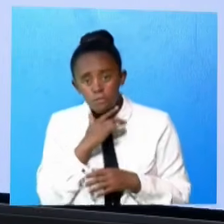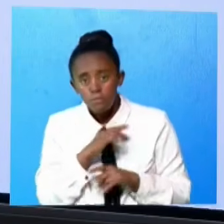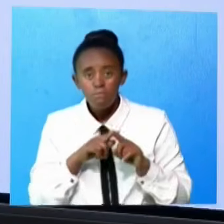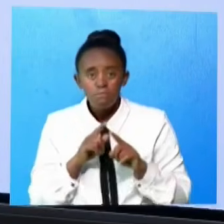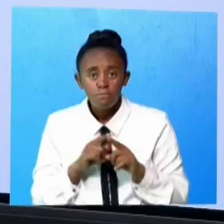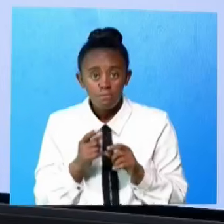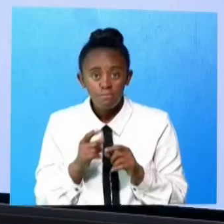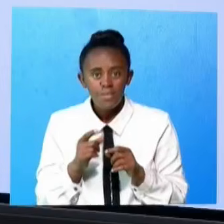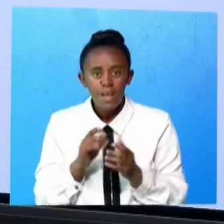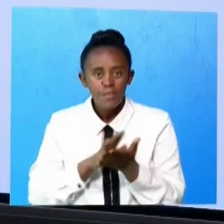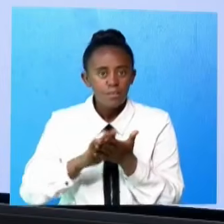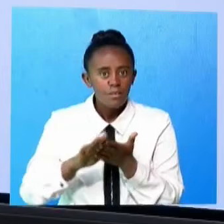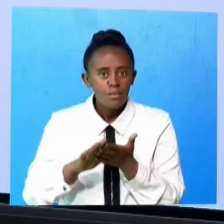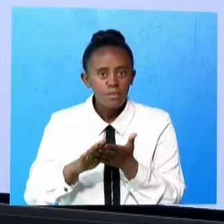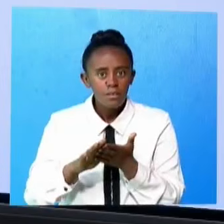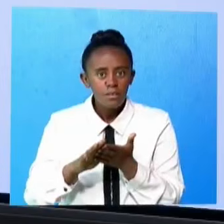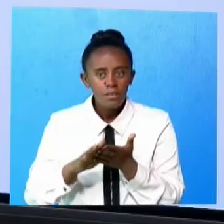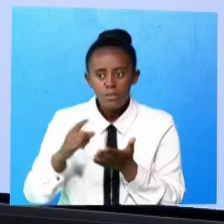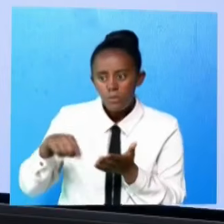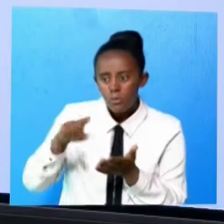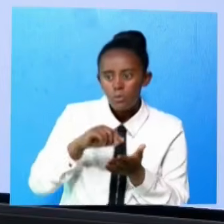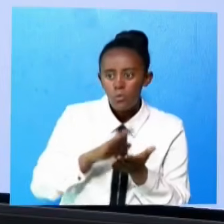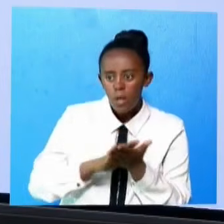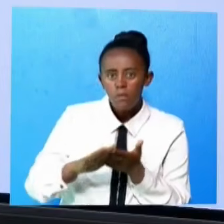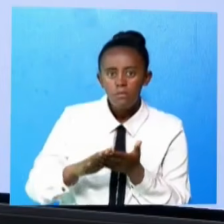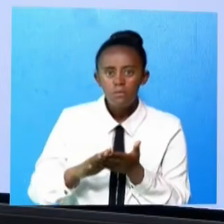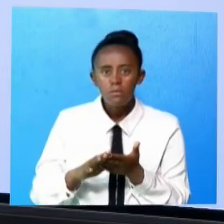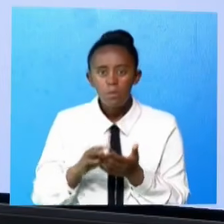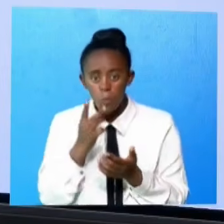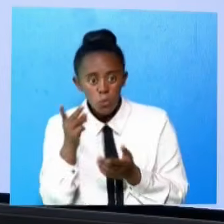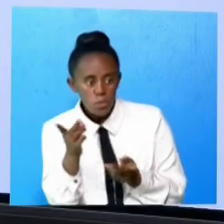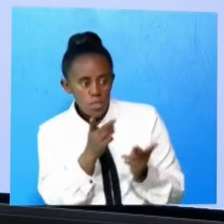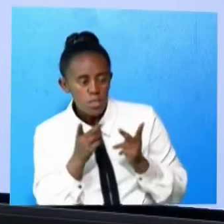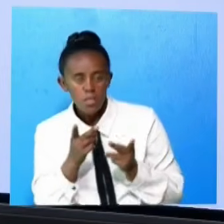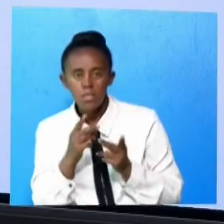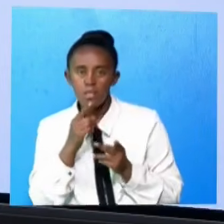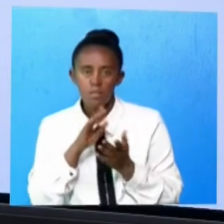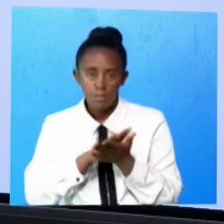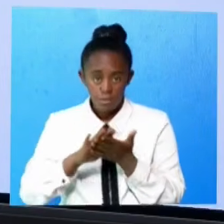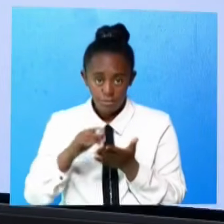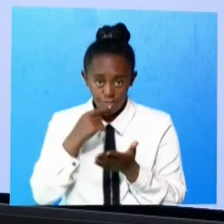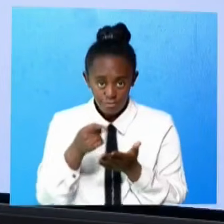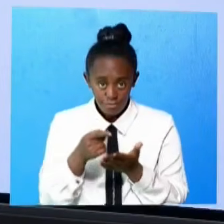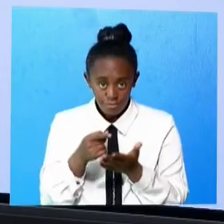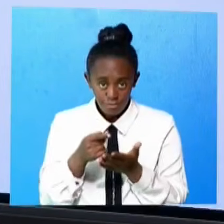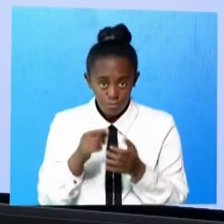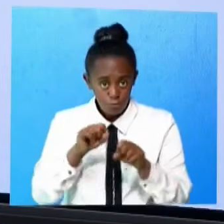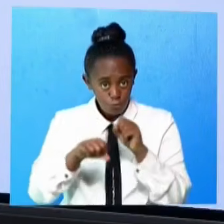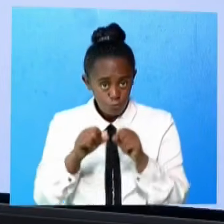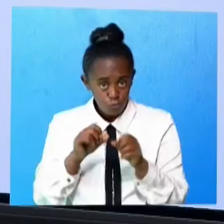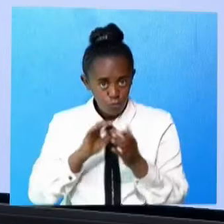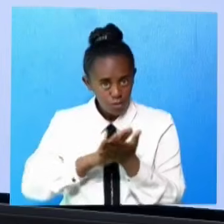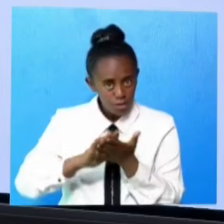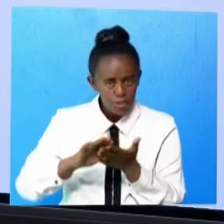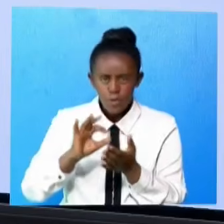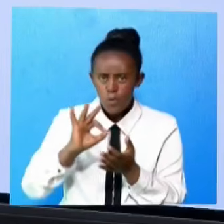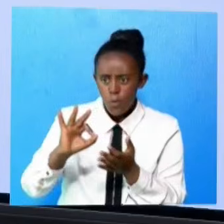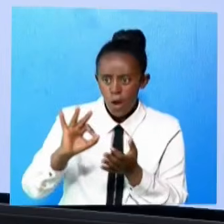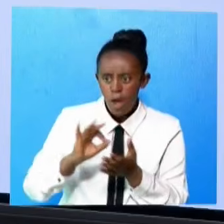neat. Yeah, ours is too. Let's go and see it. My goodness, your classroom is so